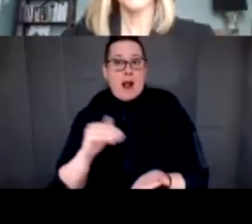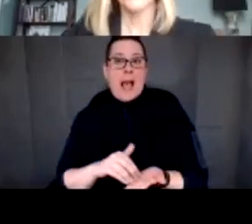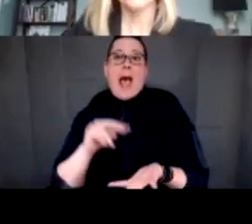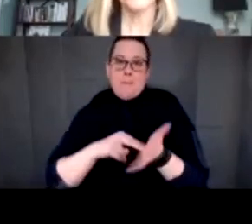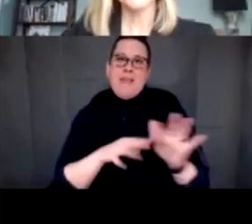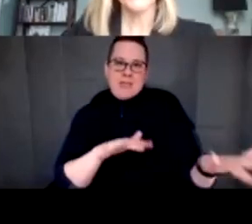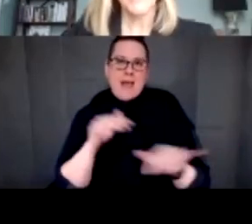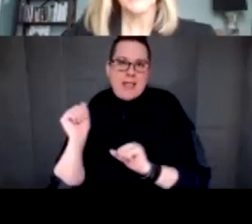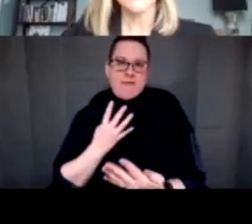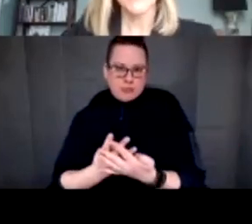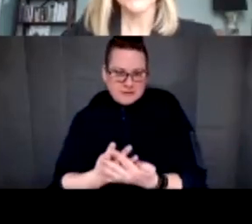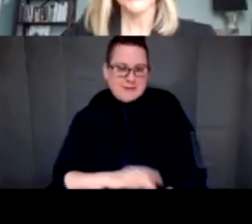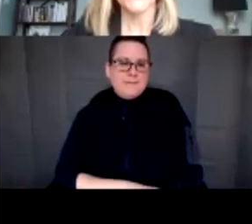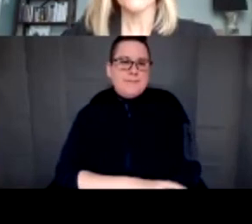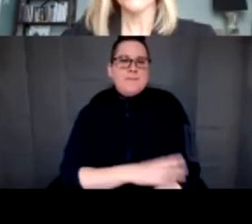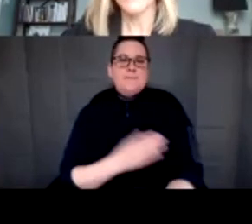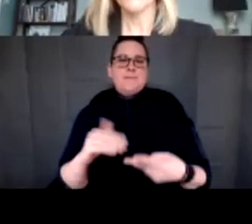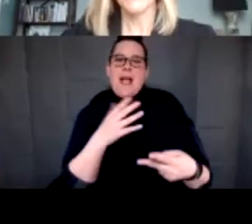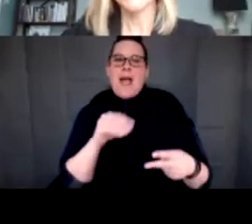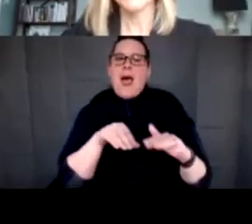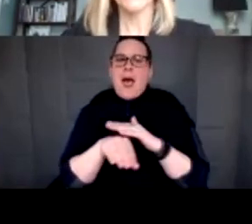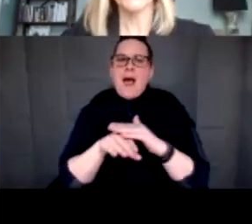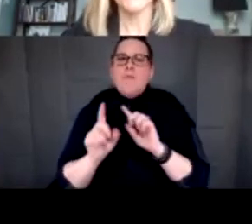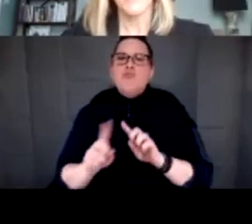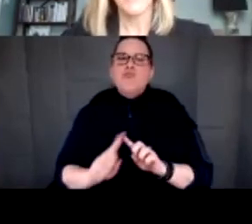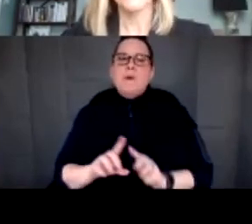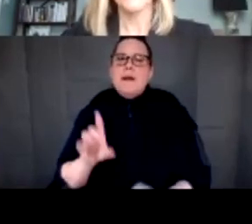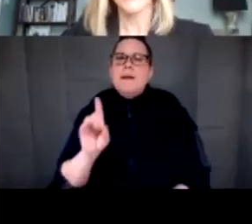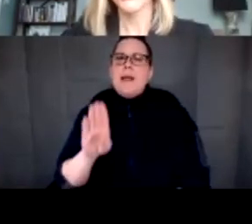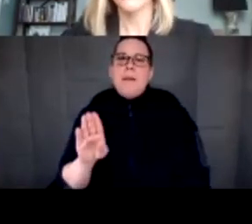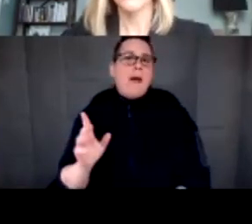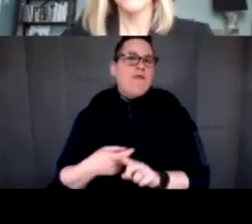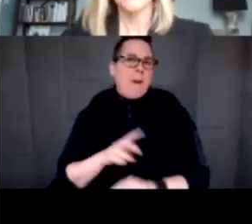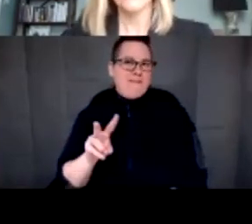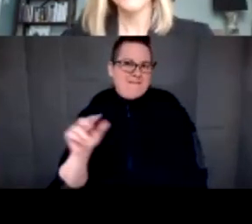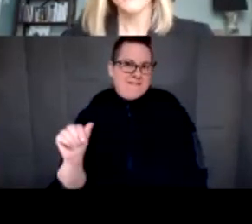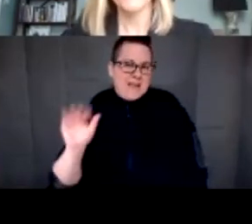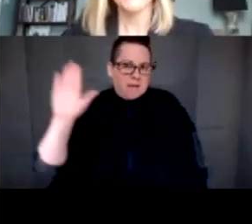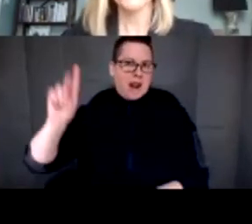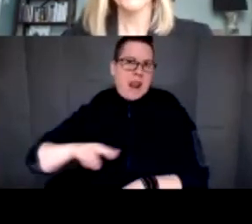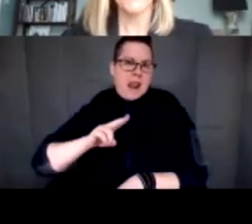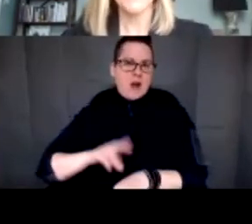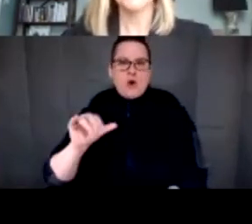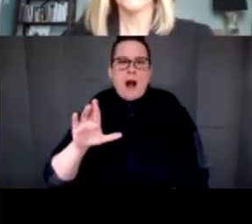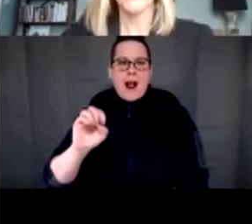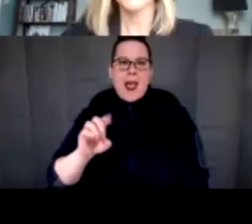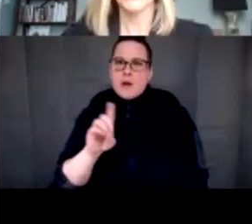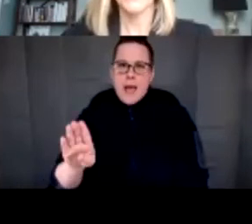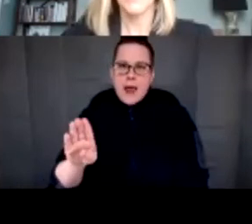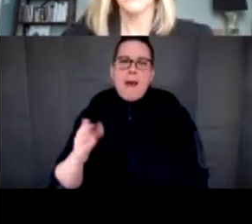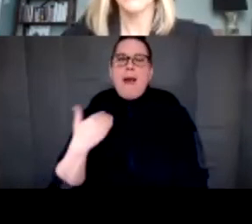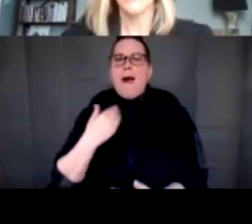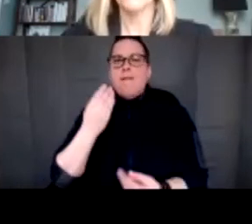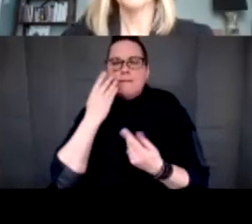prison. We also had access to several databases from the VA, the National Care Database, which provides